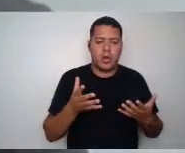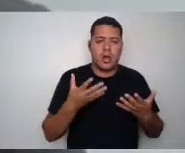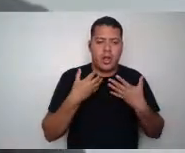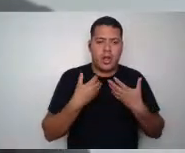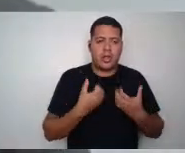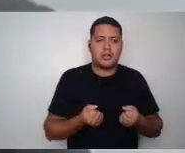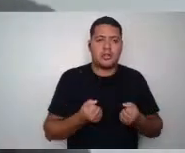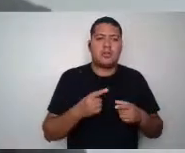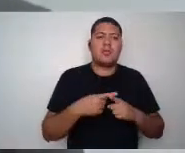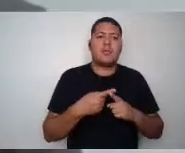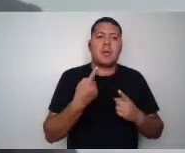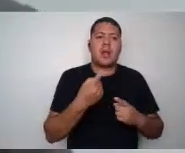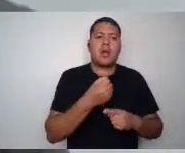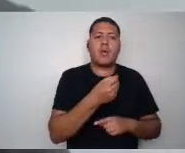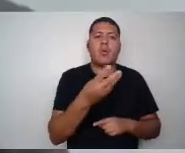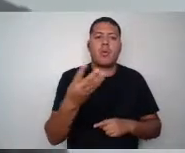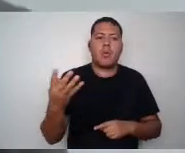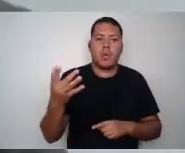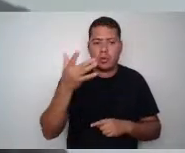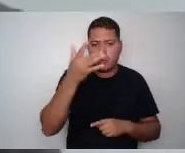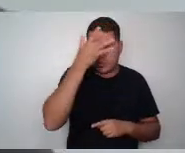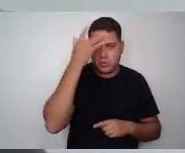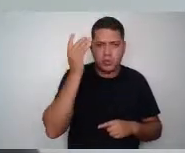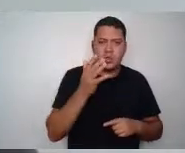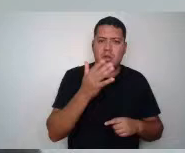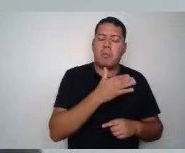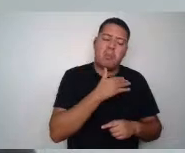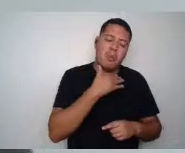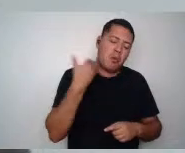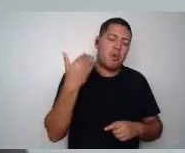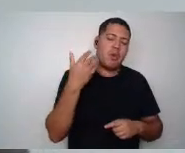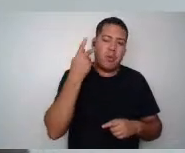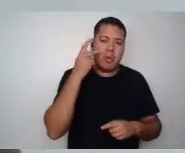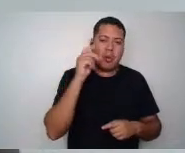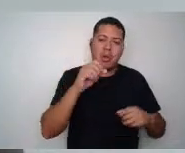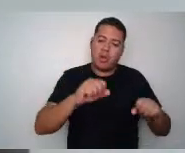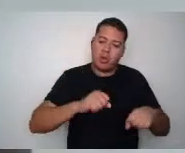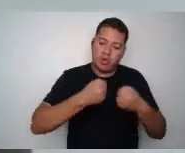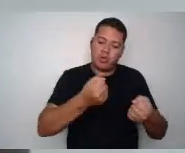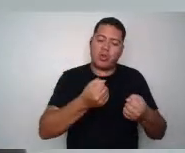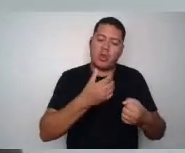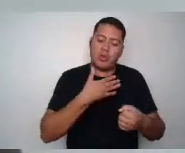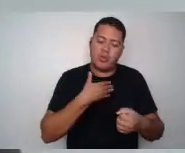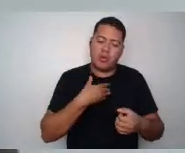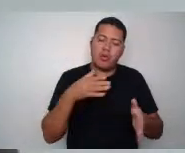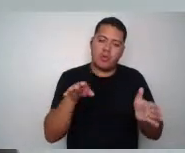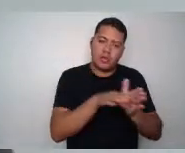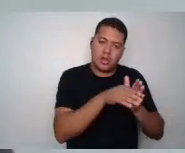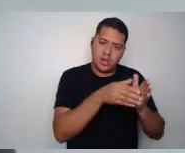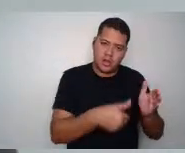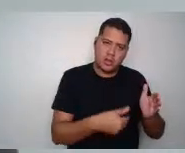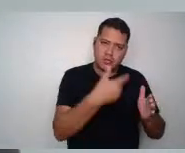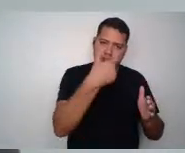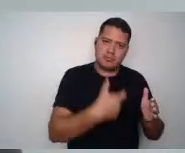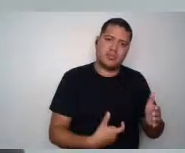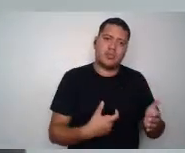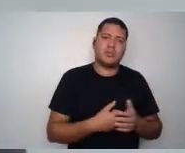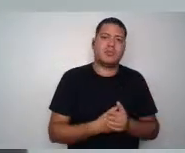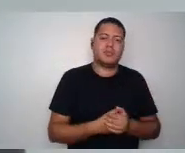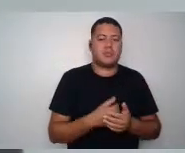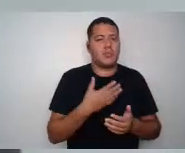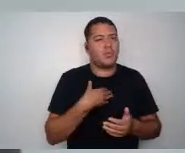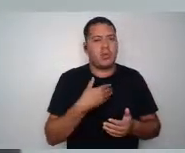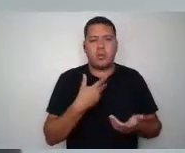I can say this, but how many people paid with their lives so that I would be able to be here? Because I'm in a